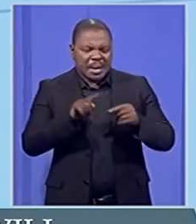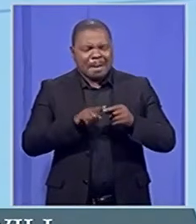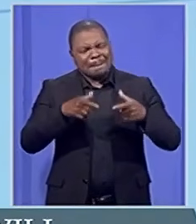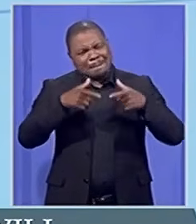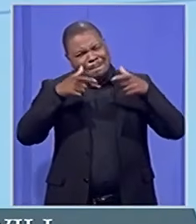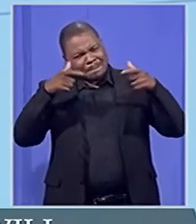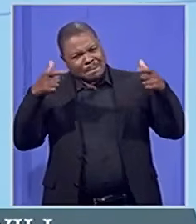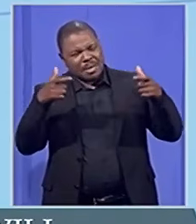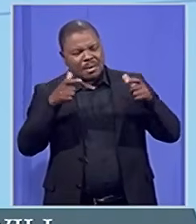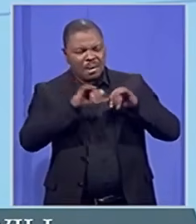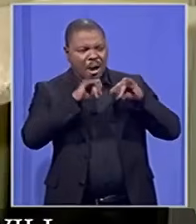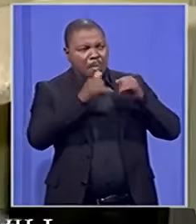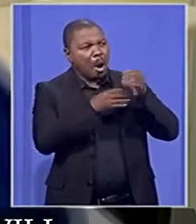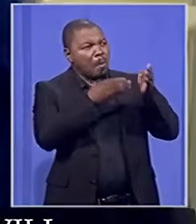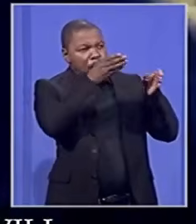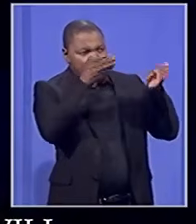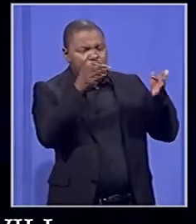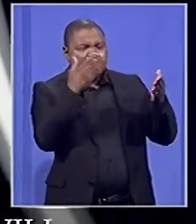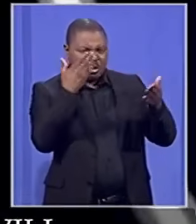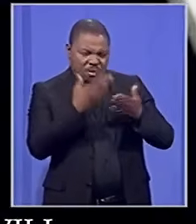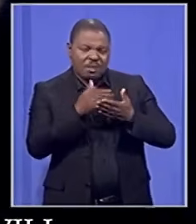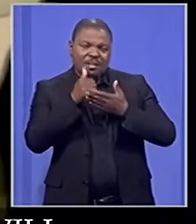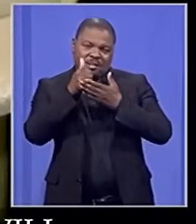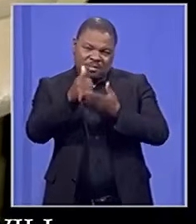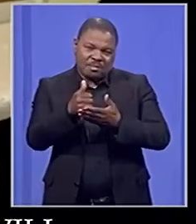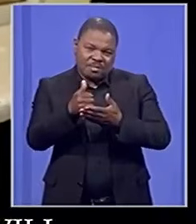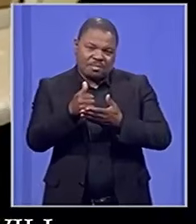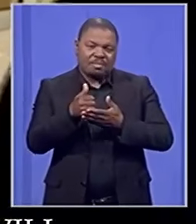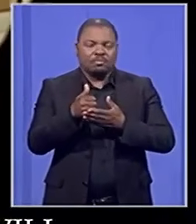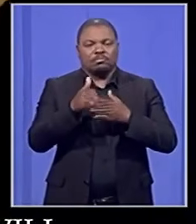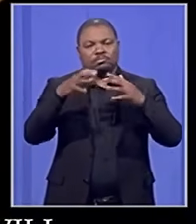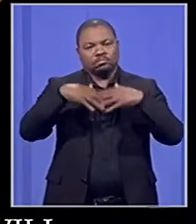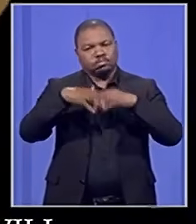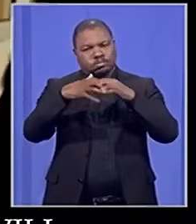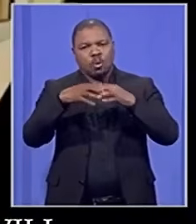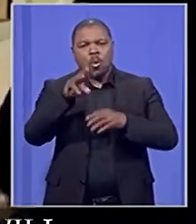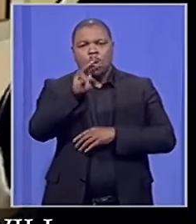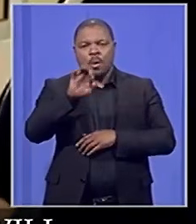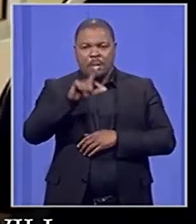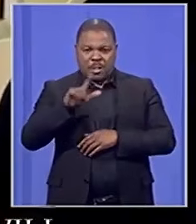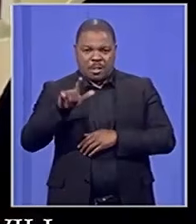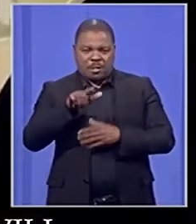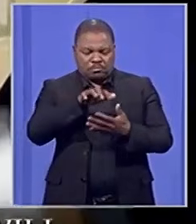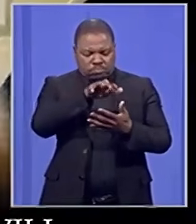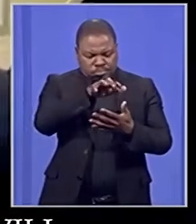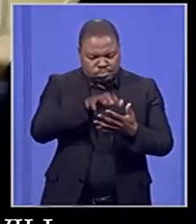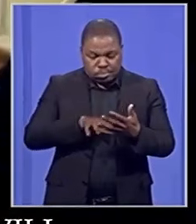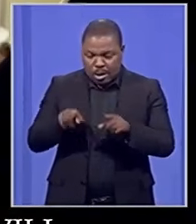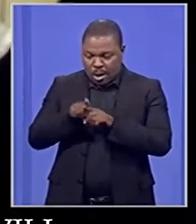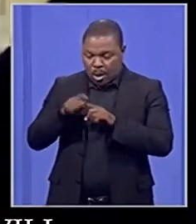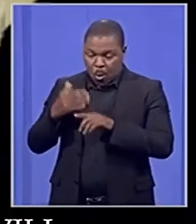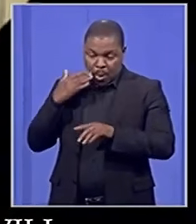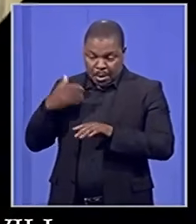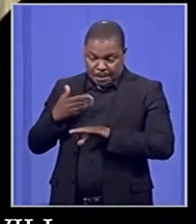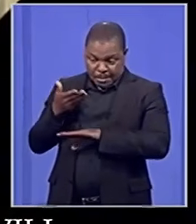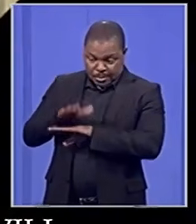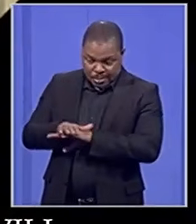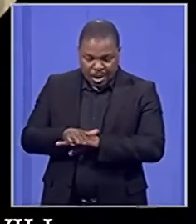hore di ka kgona hore di thuse ho tswela pele ka ho bana le will le hore ha se batho ba hlokaetse ya ha will bentse le